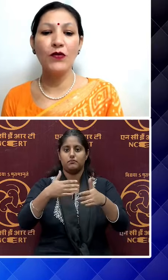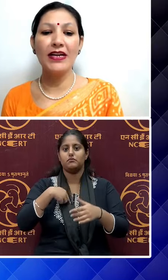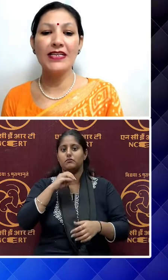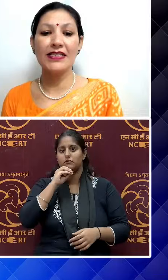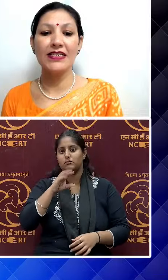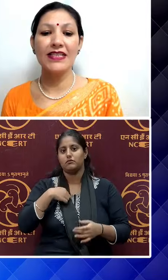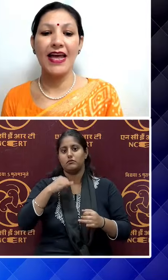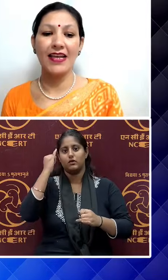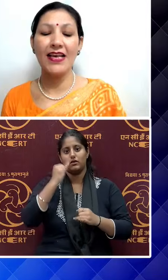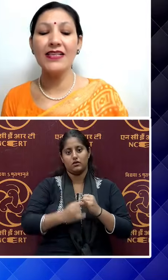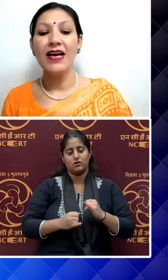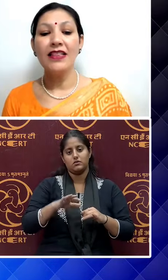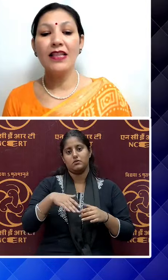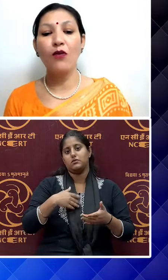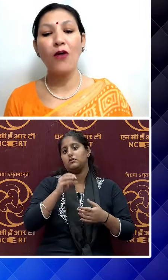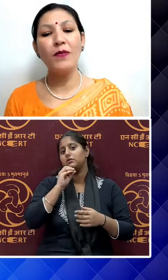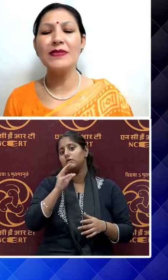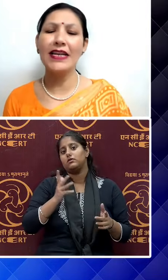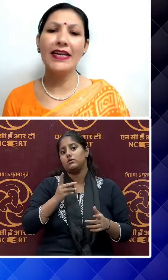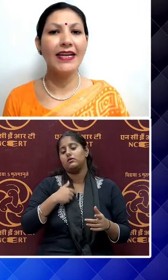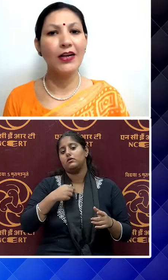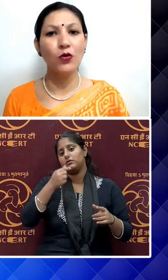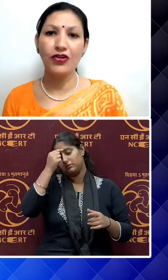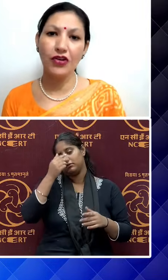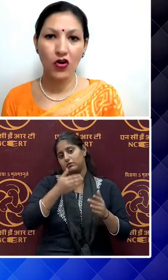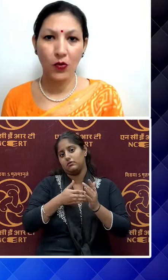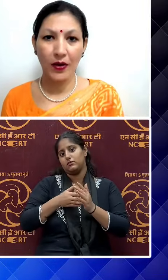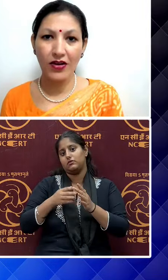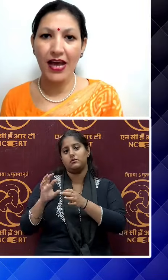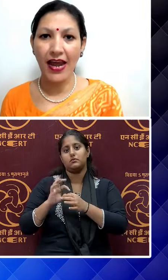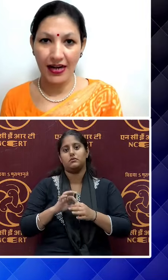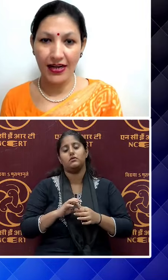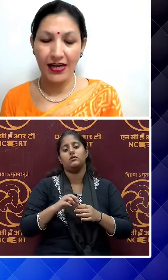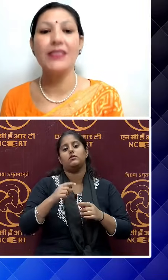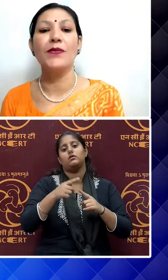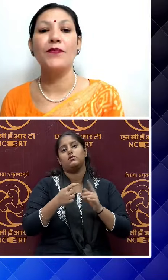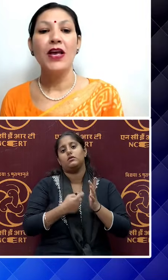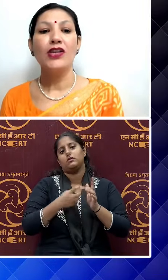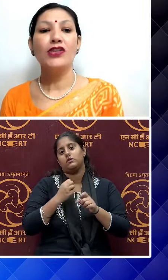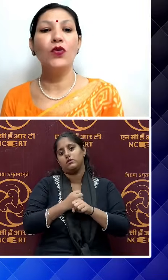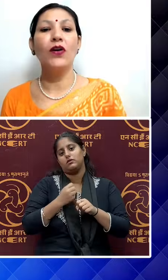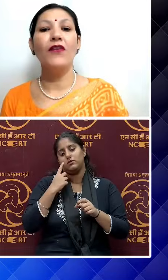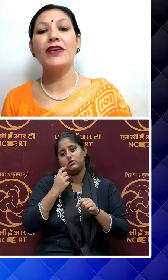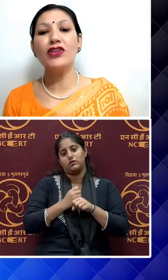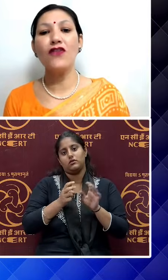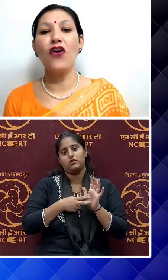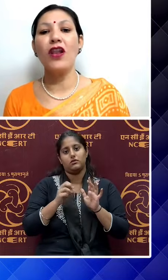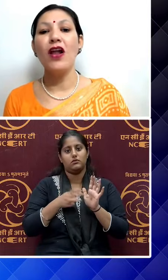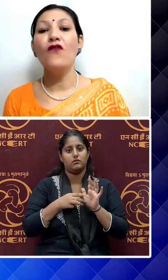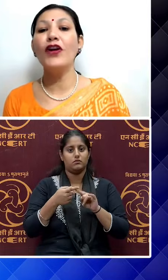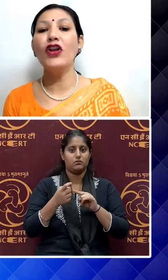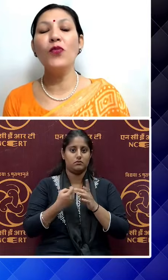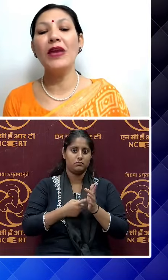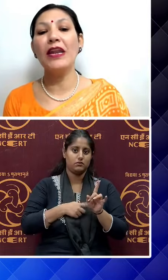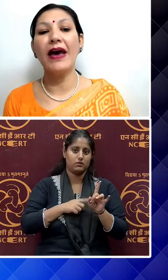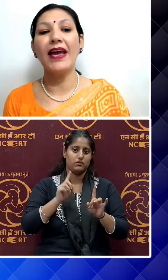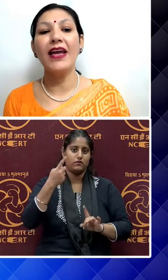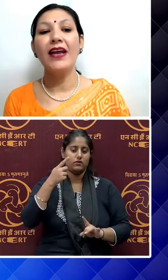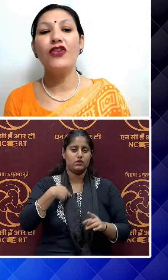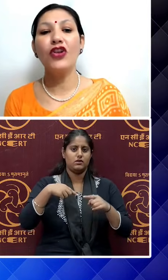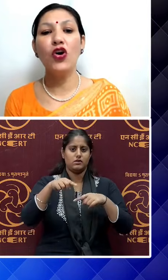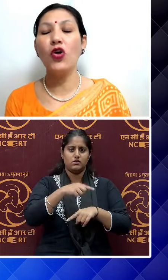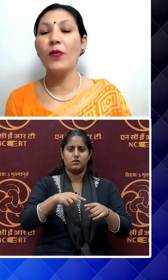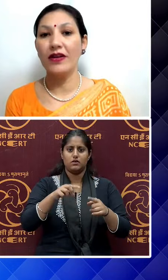last we will discuss, that is the problems related to the trigonometric identities. So first of all, what do you mean